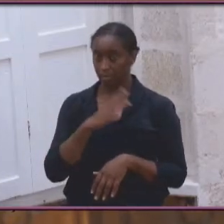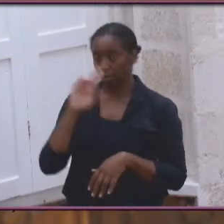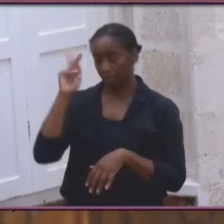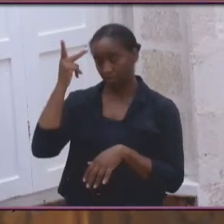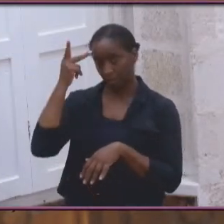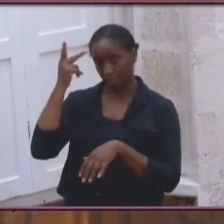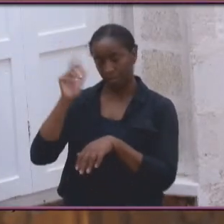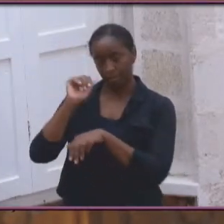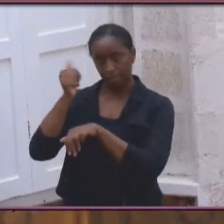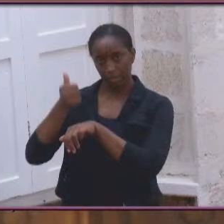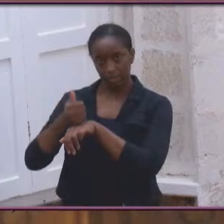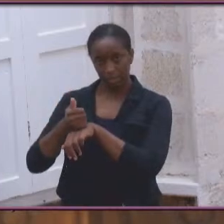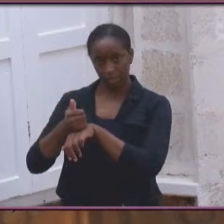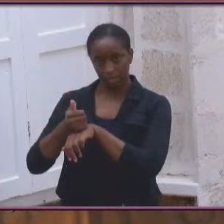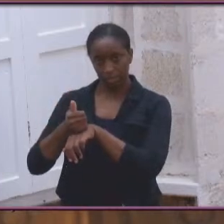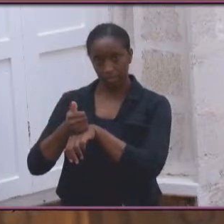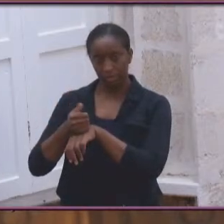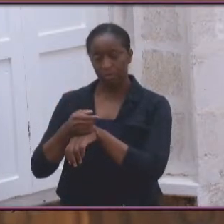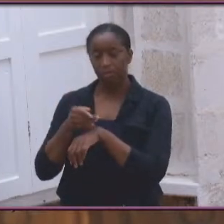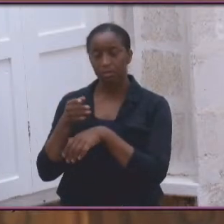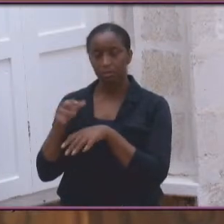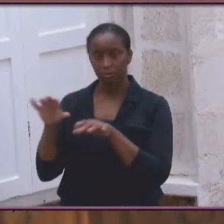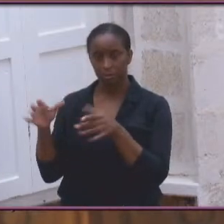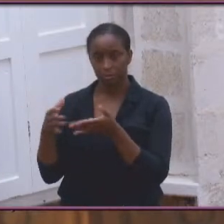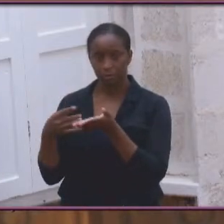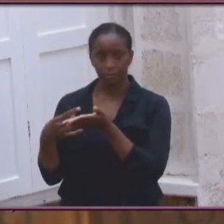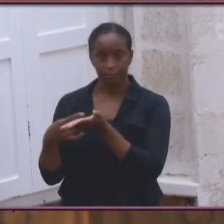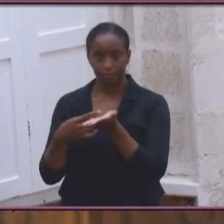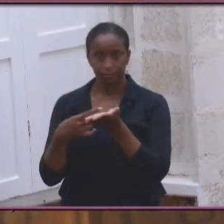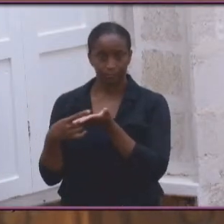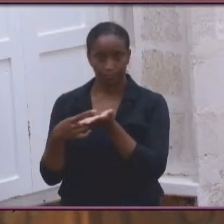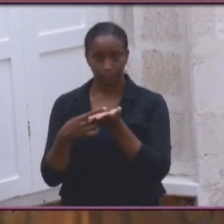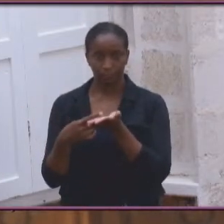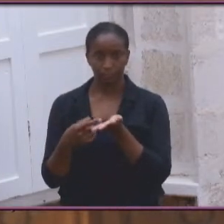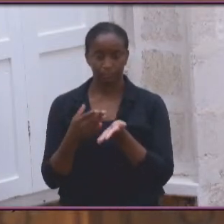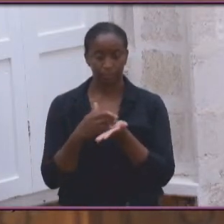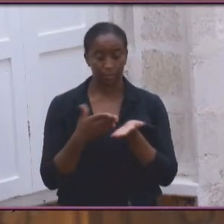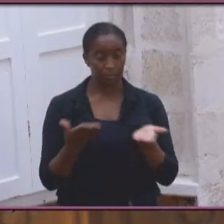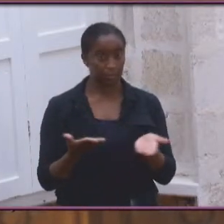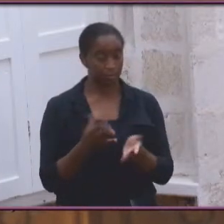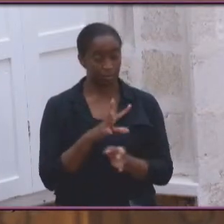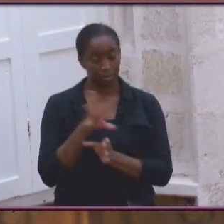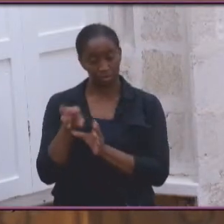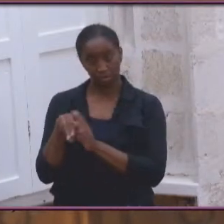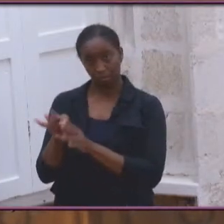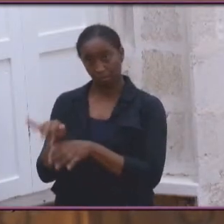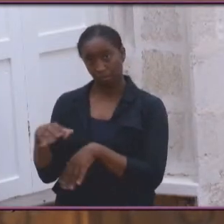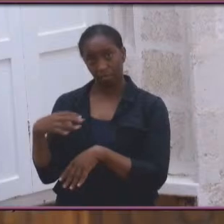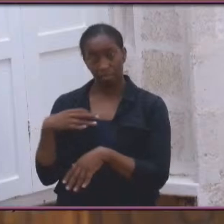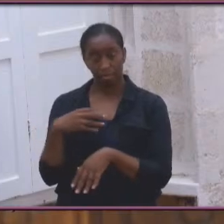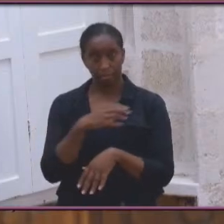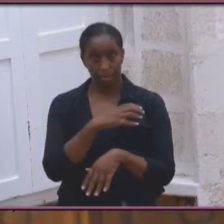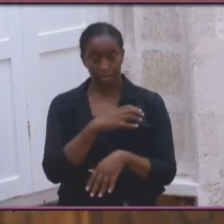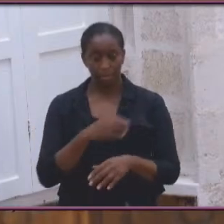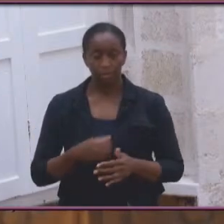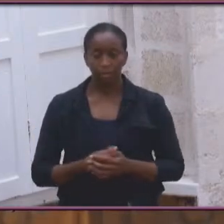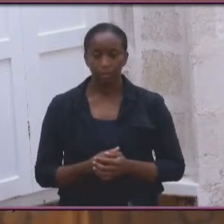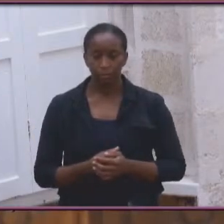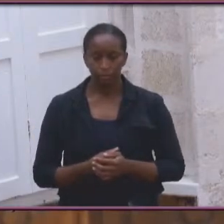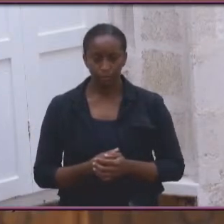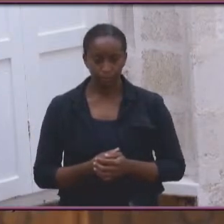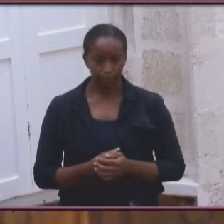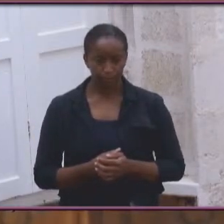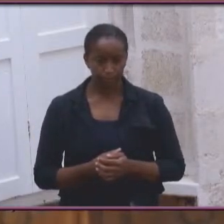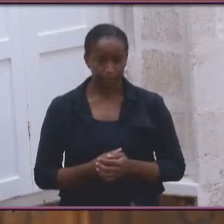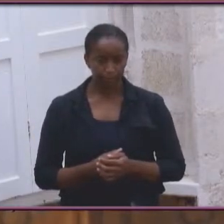members of this Honourable Chamber sat on that Joint Select Committee, and I believe they all